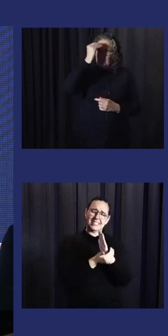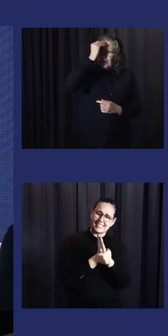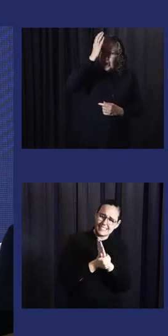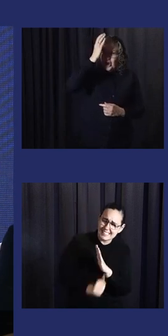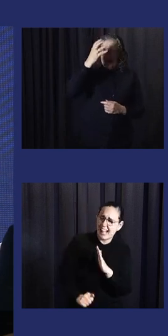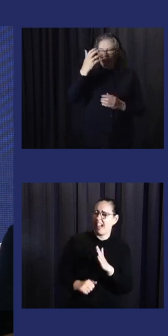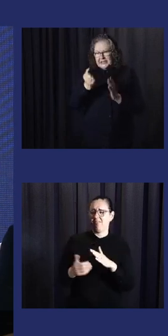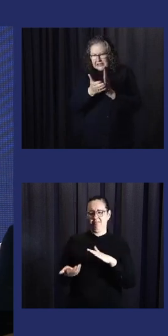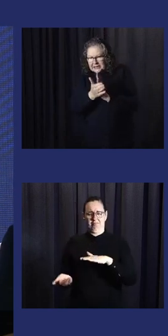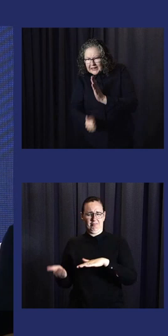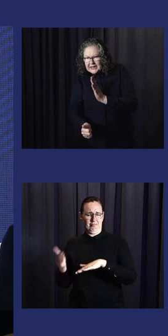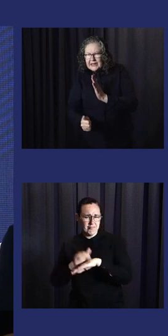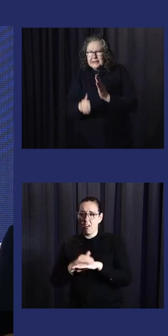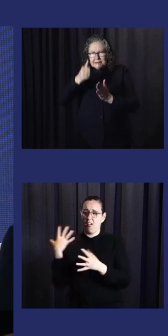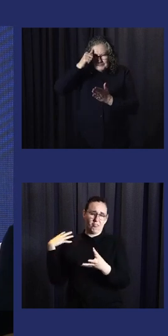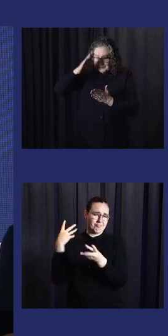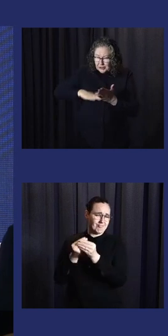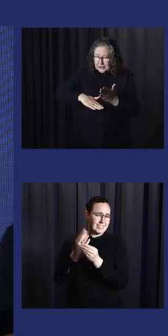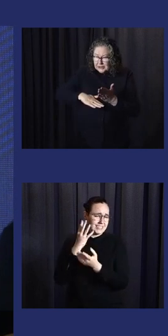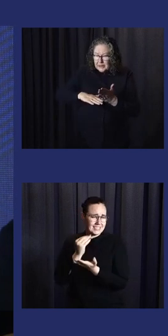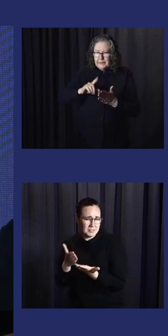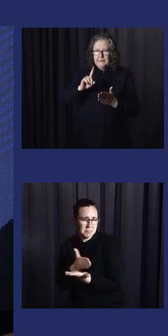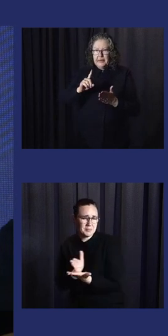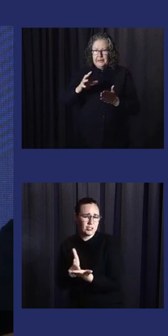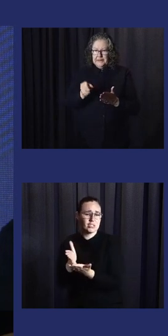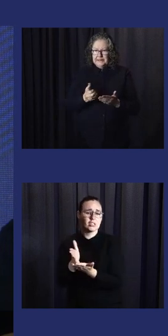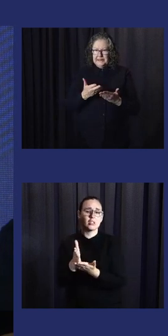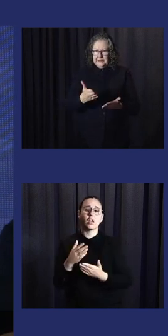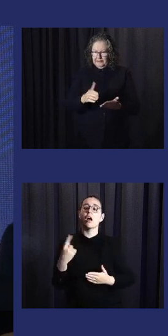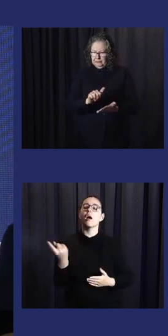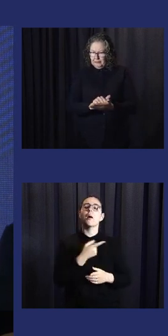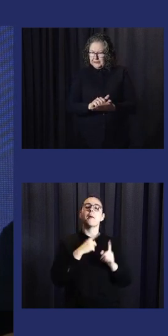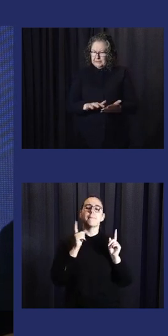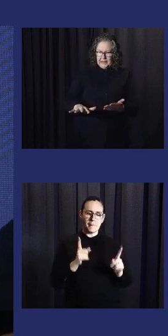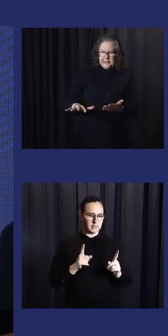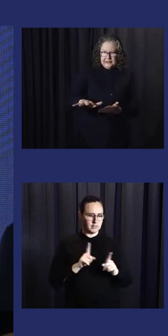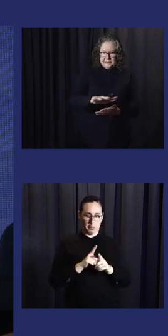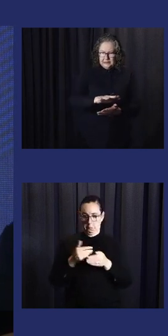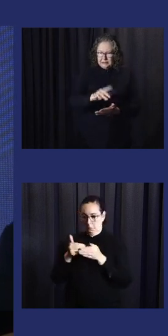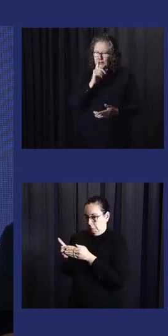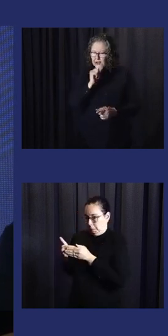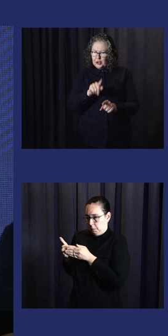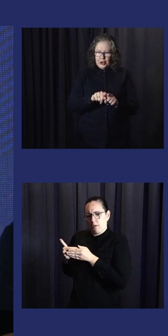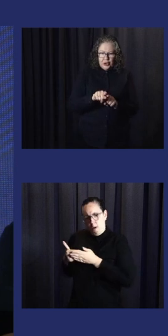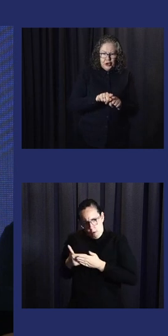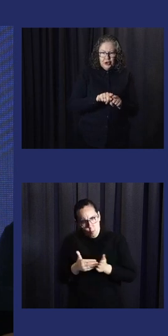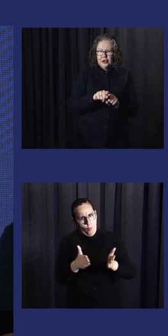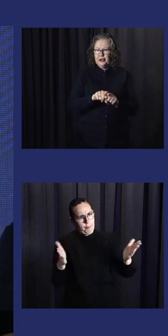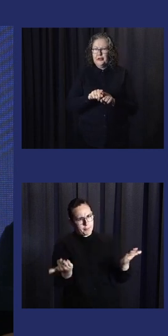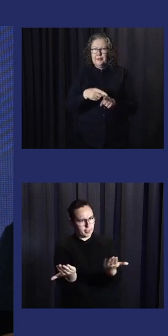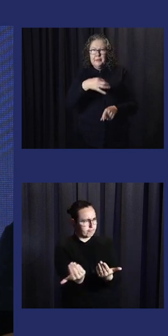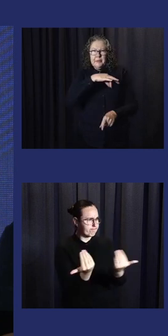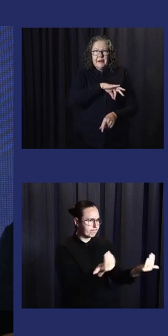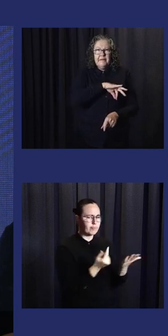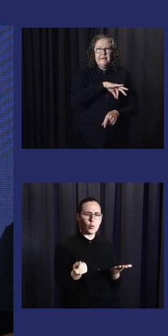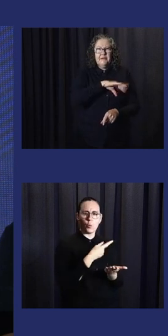need, but we need to create the space to learn from and benefit from the knowledge, skills